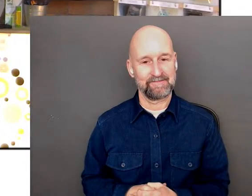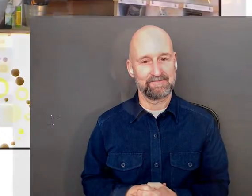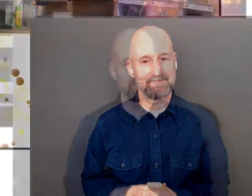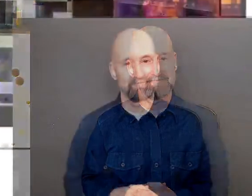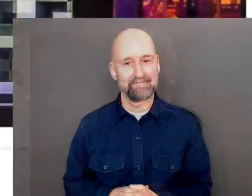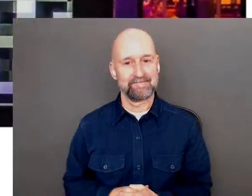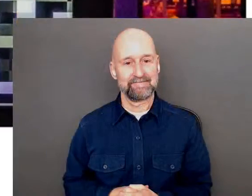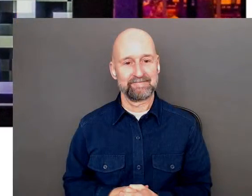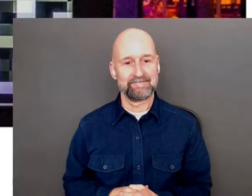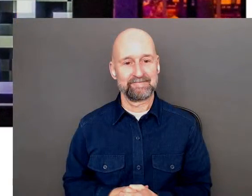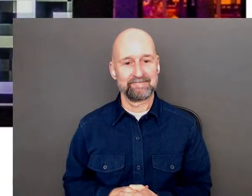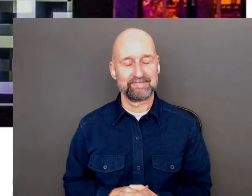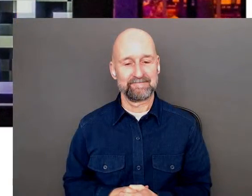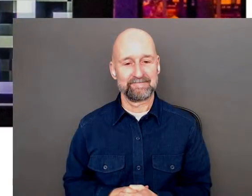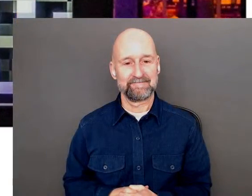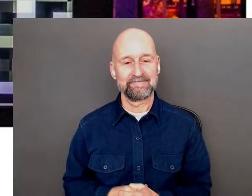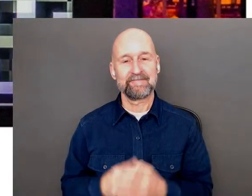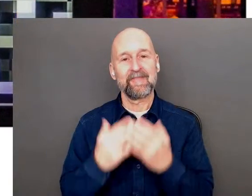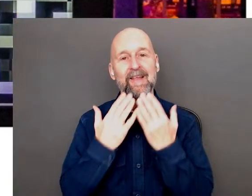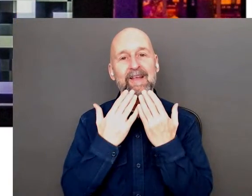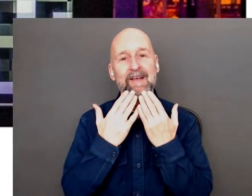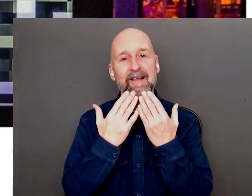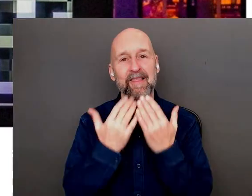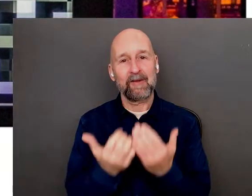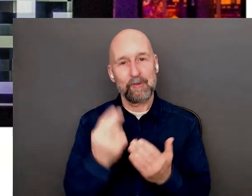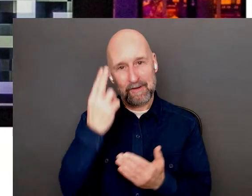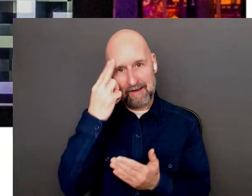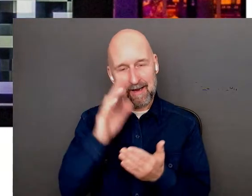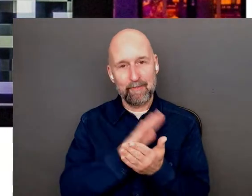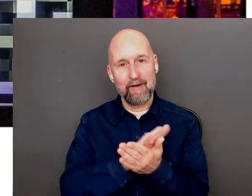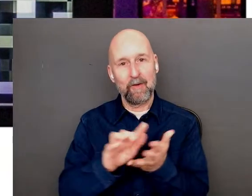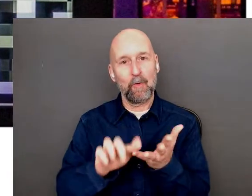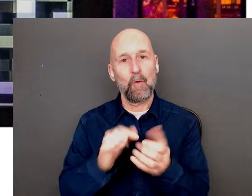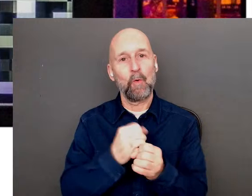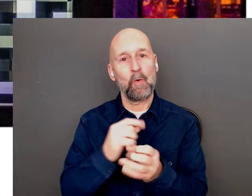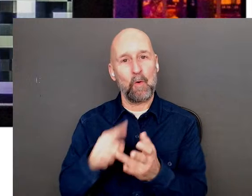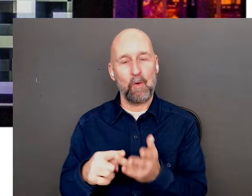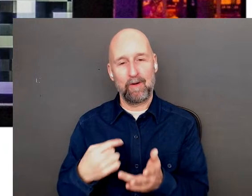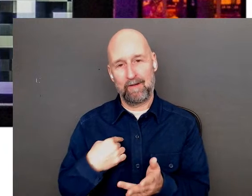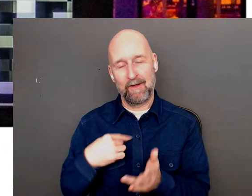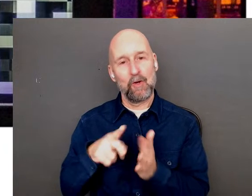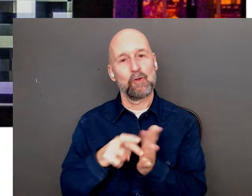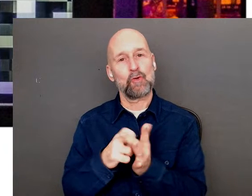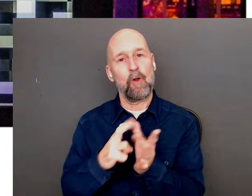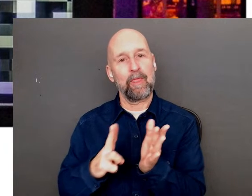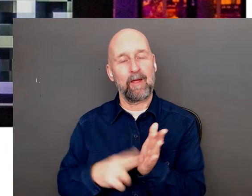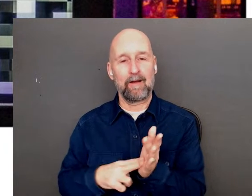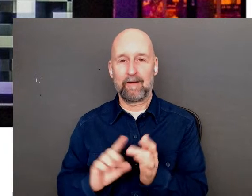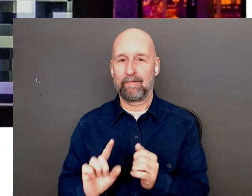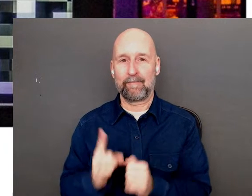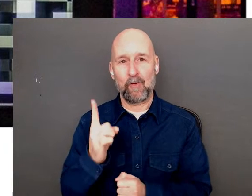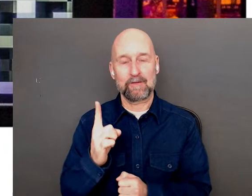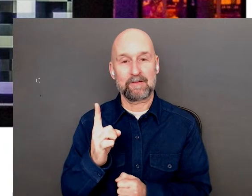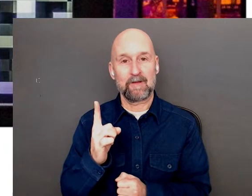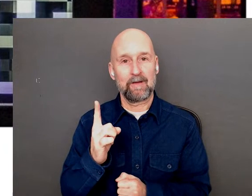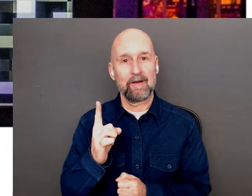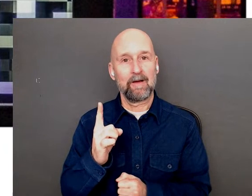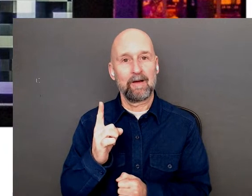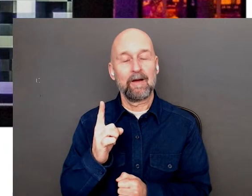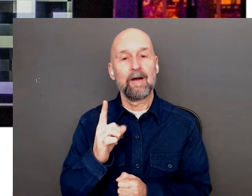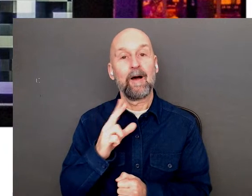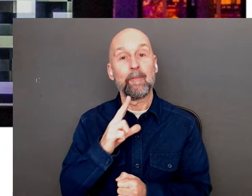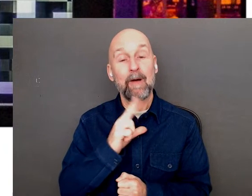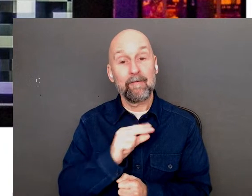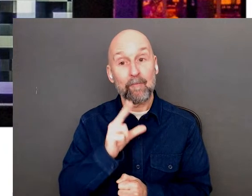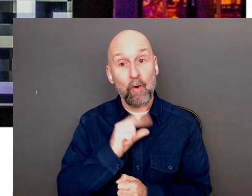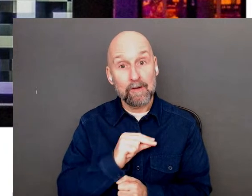Well, thank you. So I'm Hugo. I'm Jonathan. And first and foremost, maybe you can hear from my voice, but it's